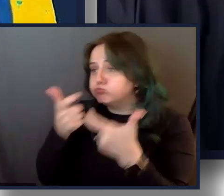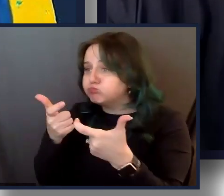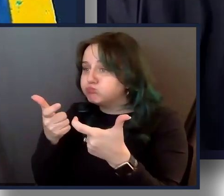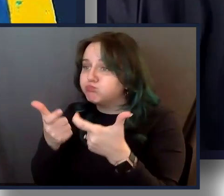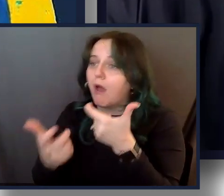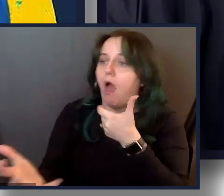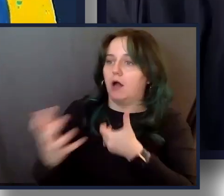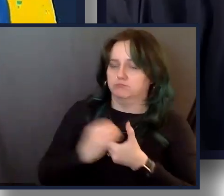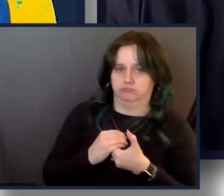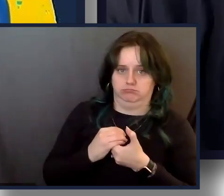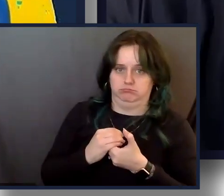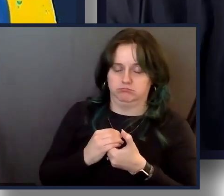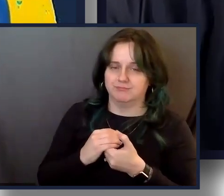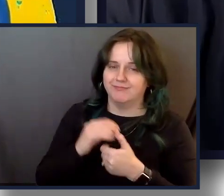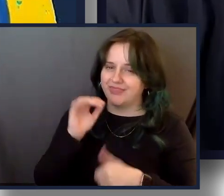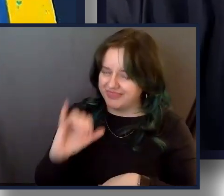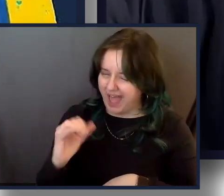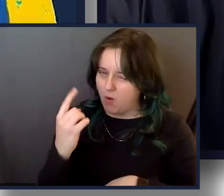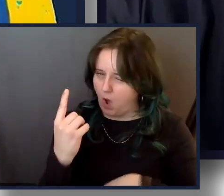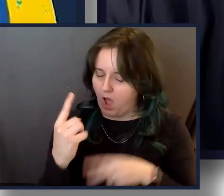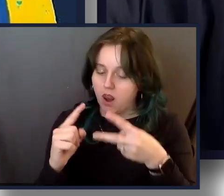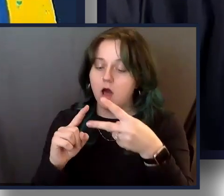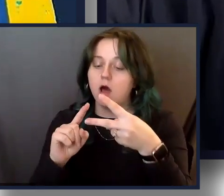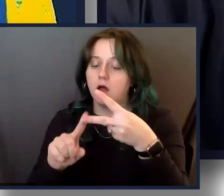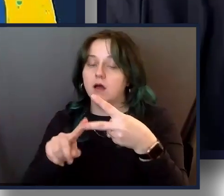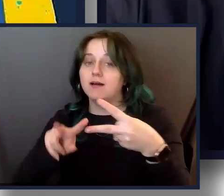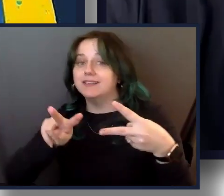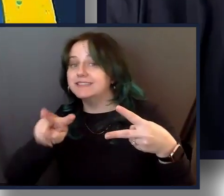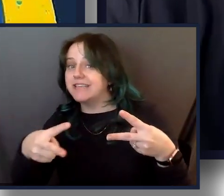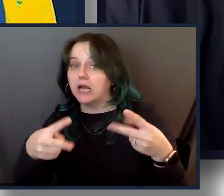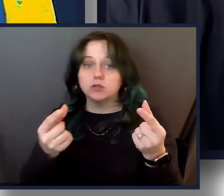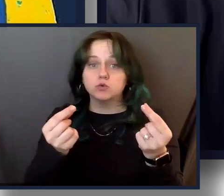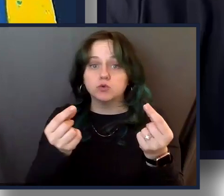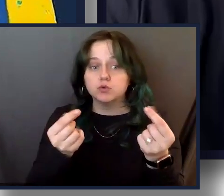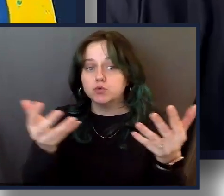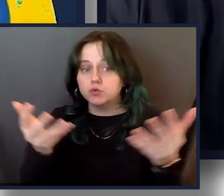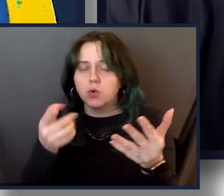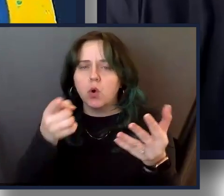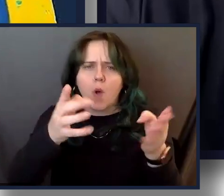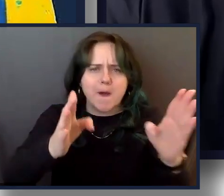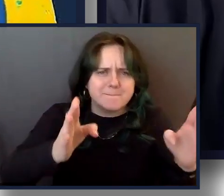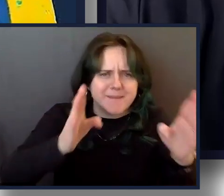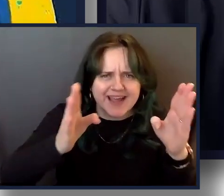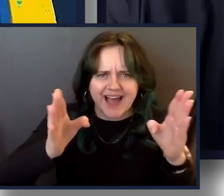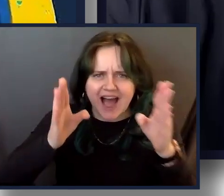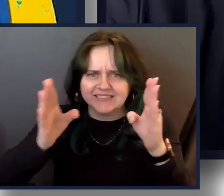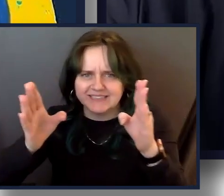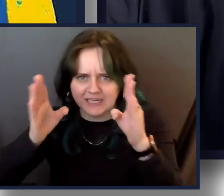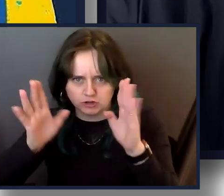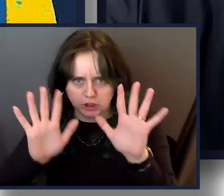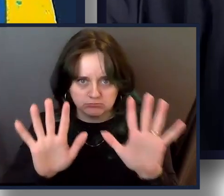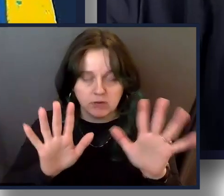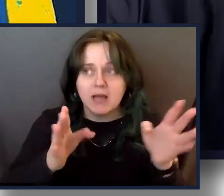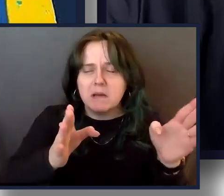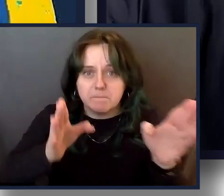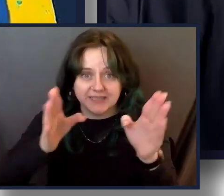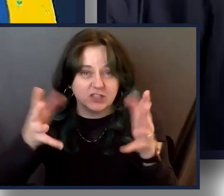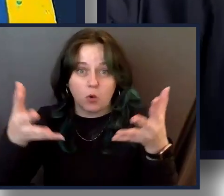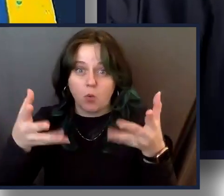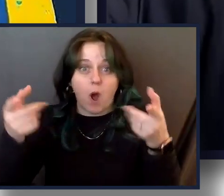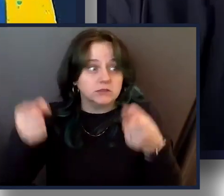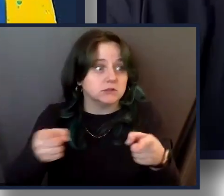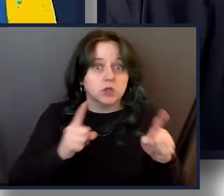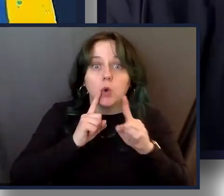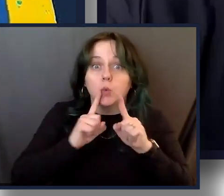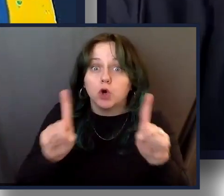And then pay attention. Just pay attention to what's working. If you have a chance, read one article on